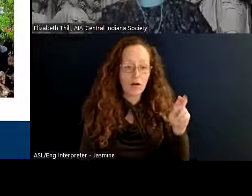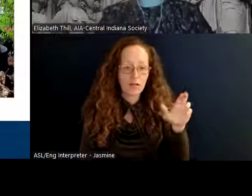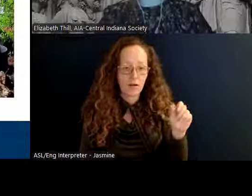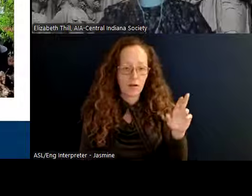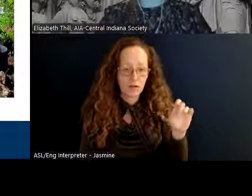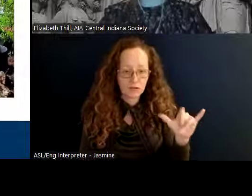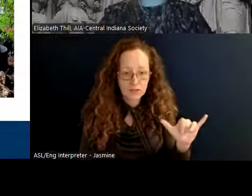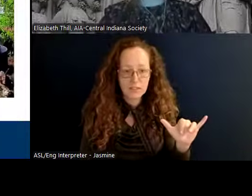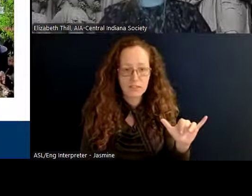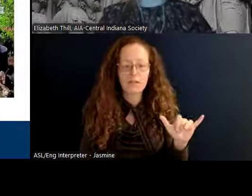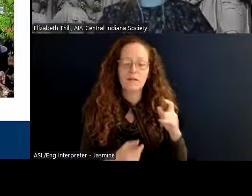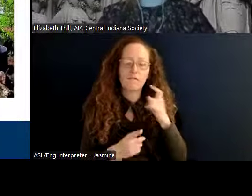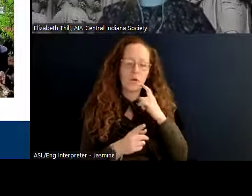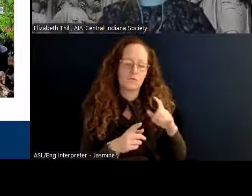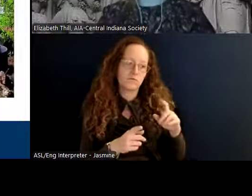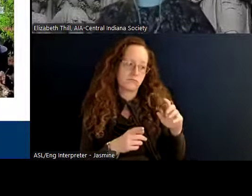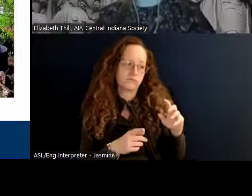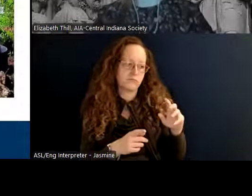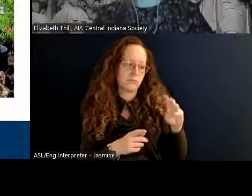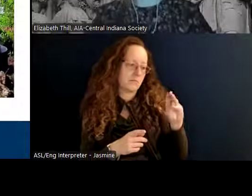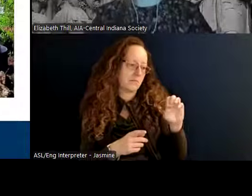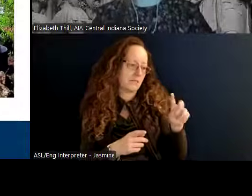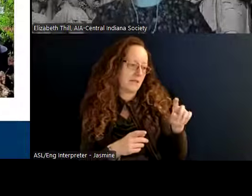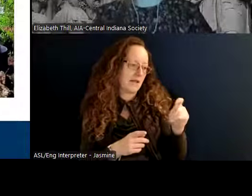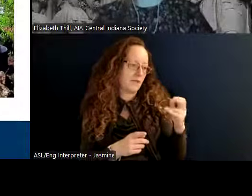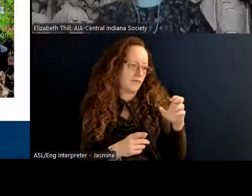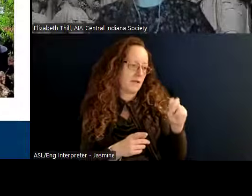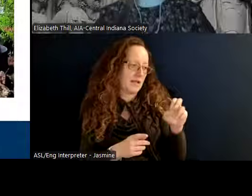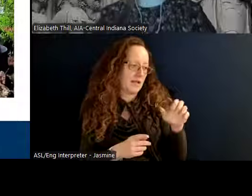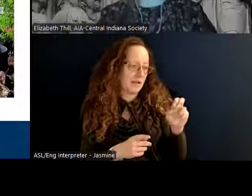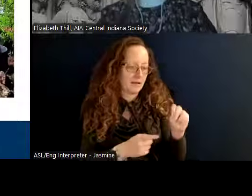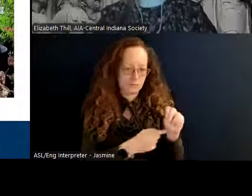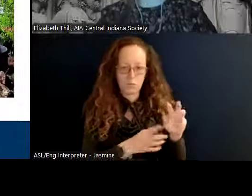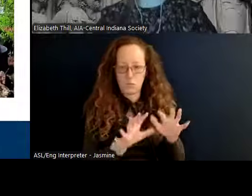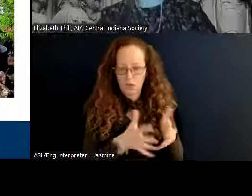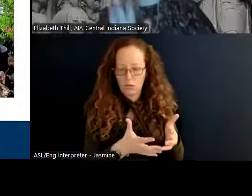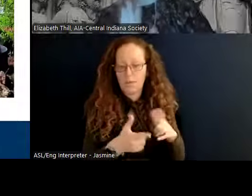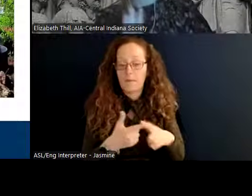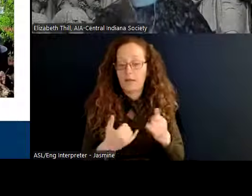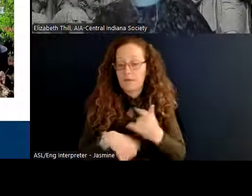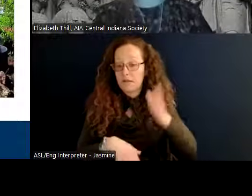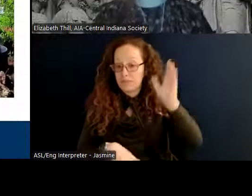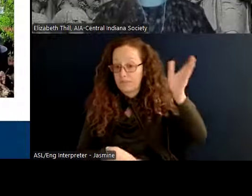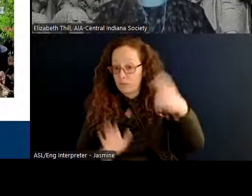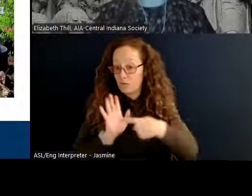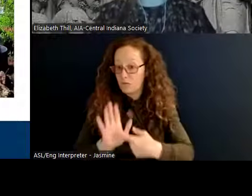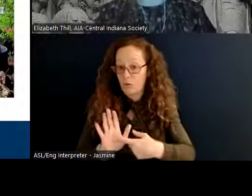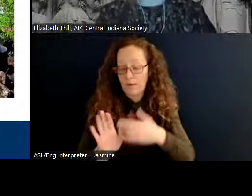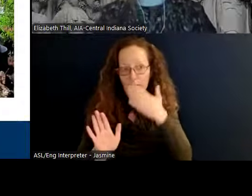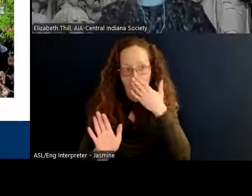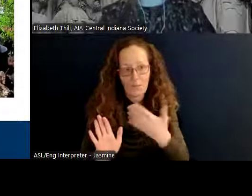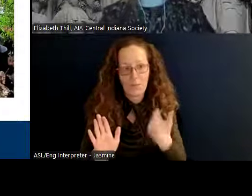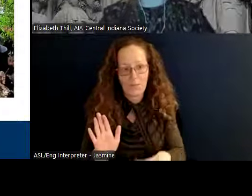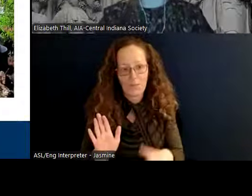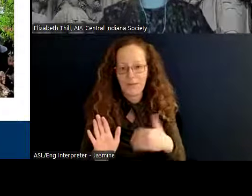world. But as our talk today demonstrates, thankfully, we are not just